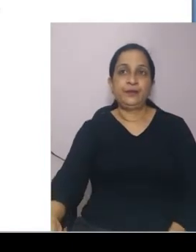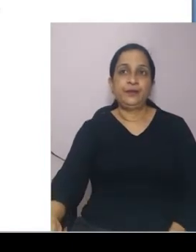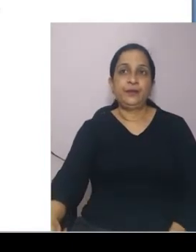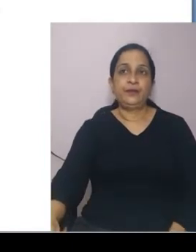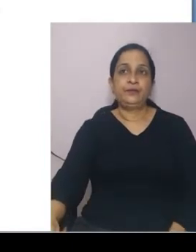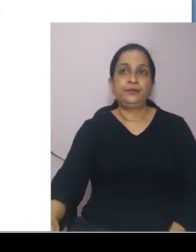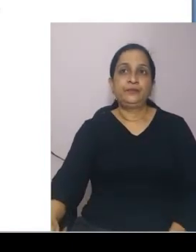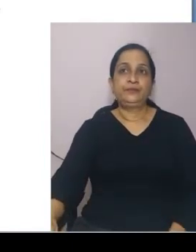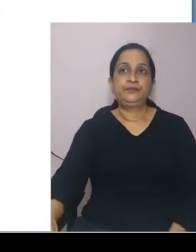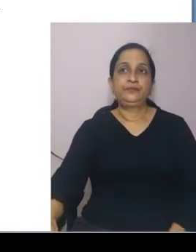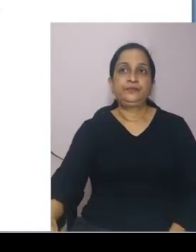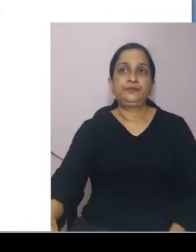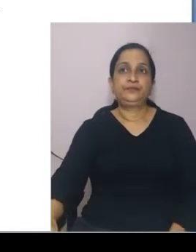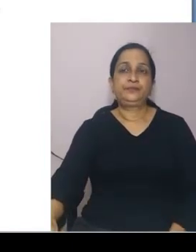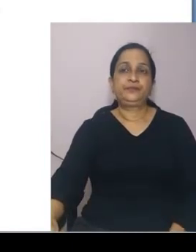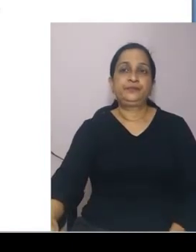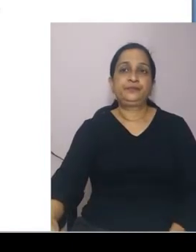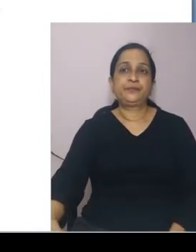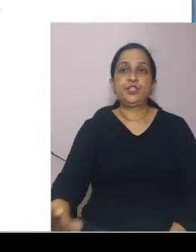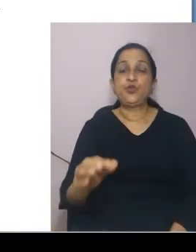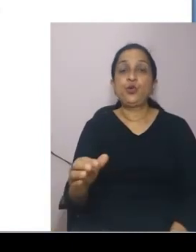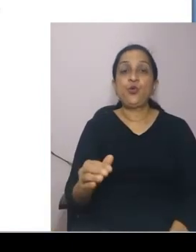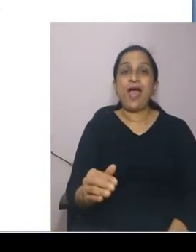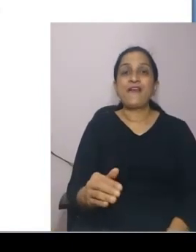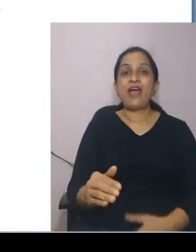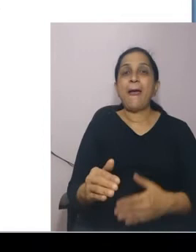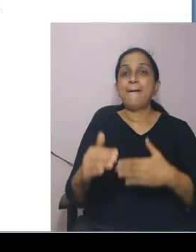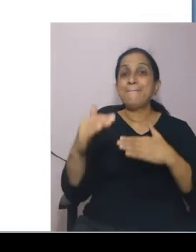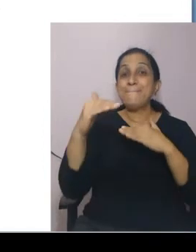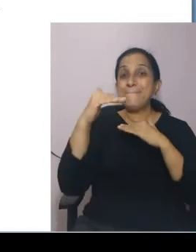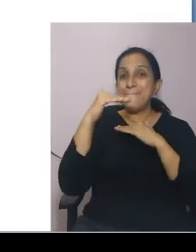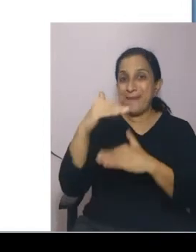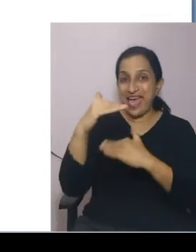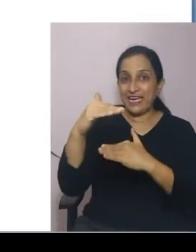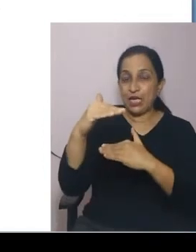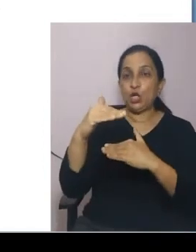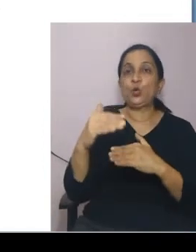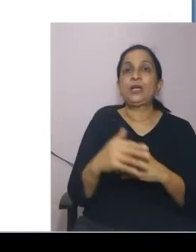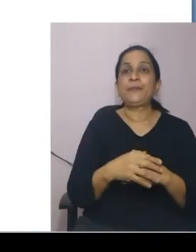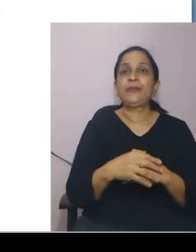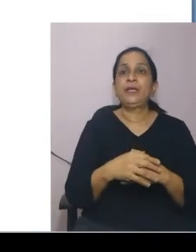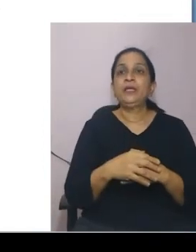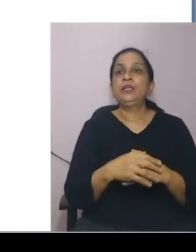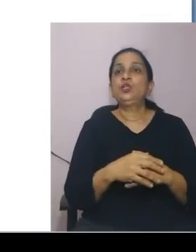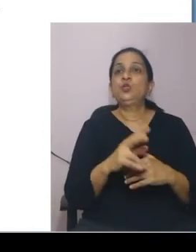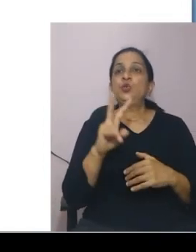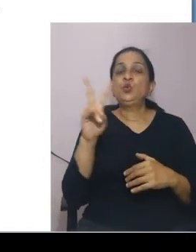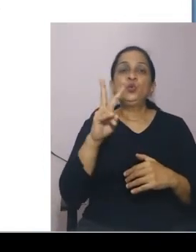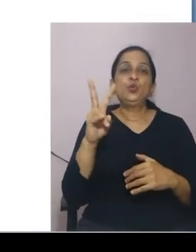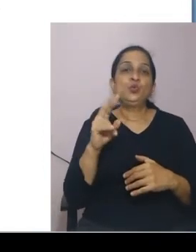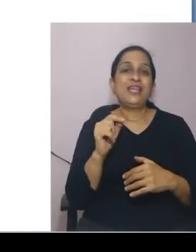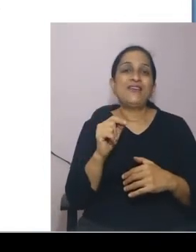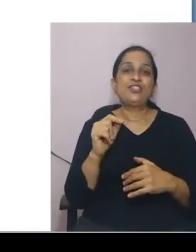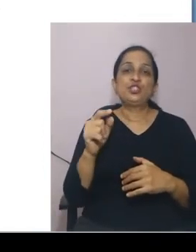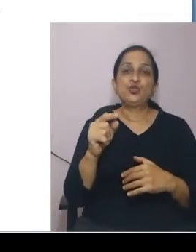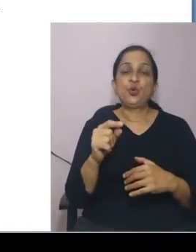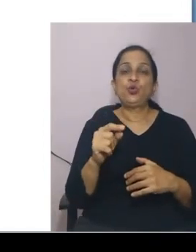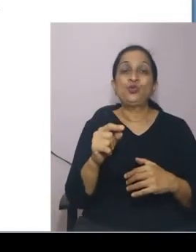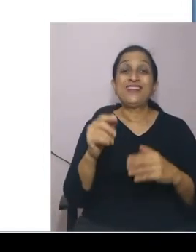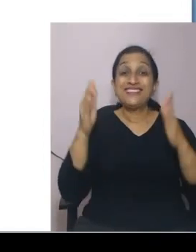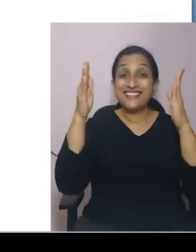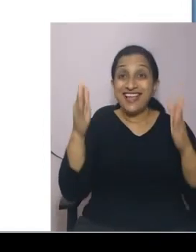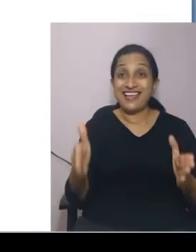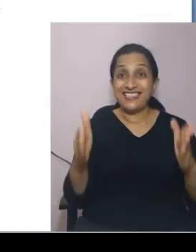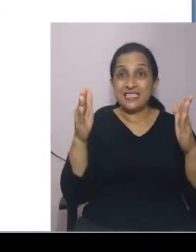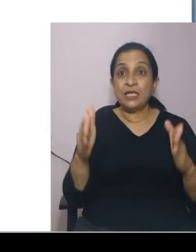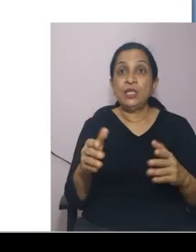Point area and the parallel on both sides are this. Okay. So here nothing but they have asked you to find the area.